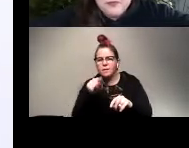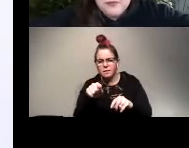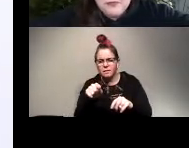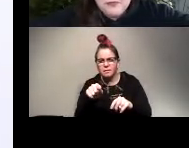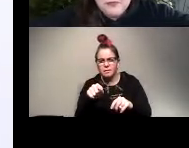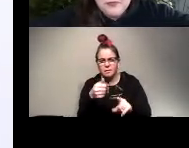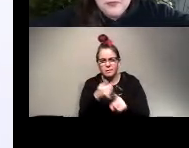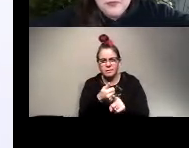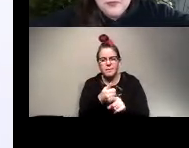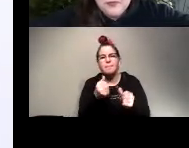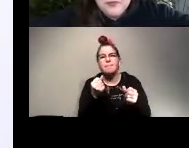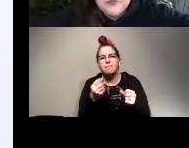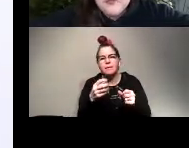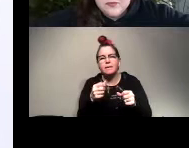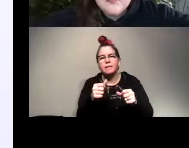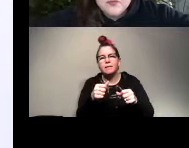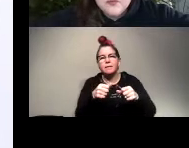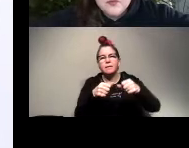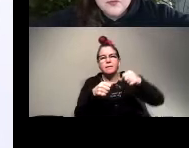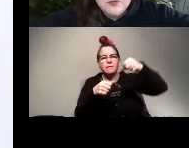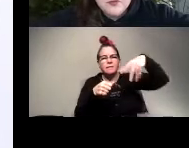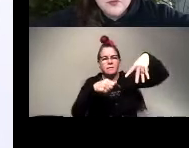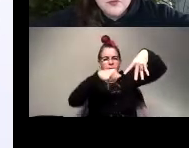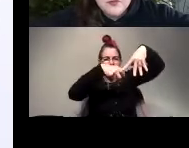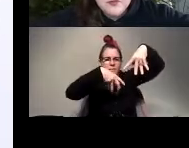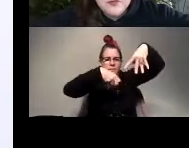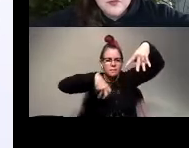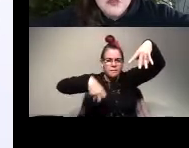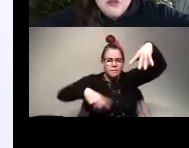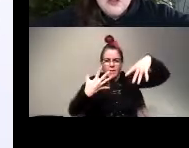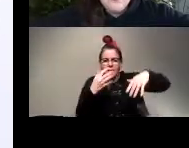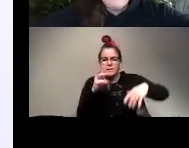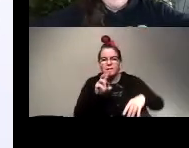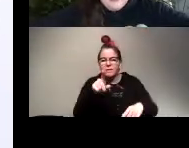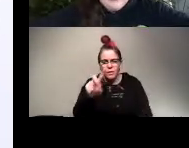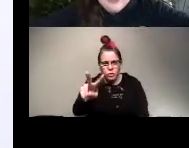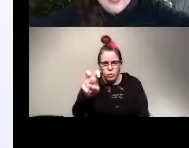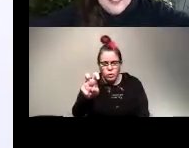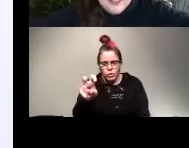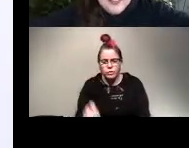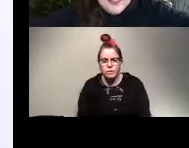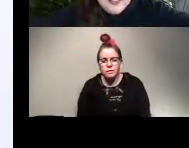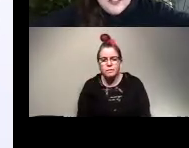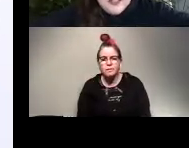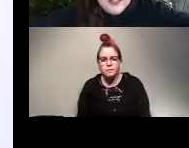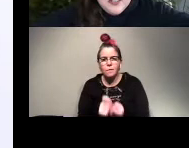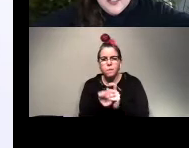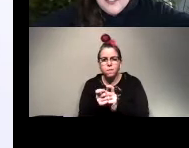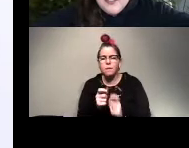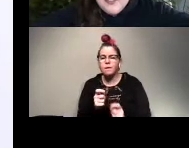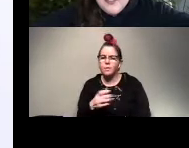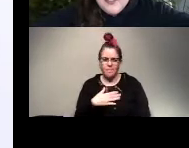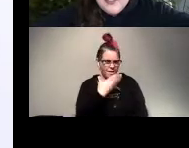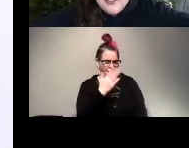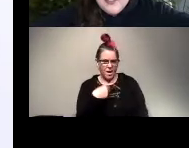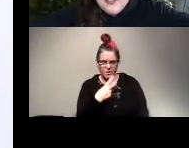many of these have 5 or 6 mutations. This one has like 200. Oh my God. Right. I saw this and I thought, I'm